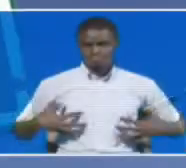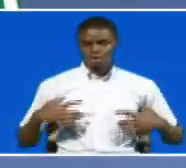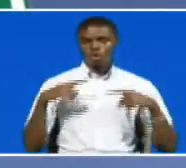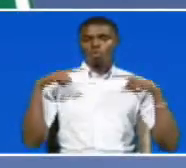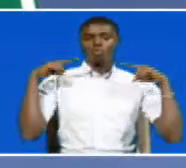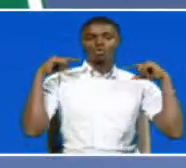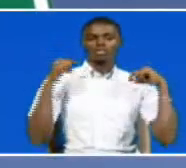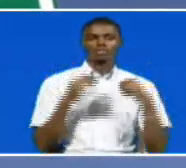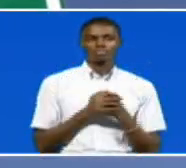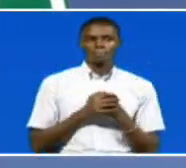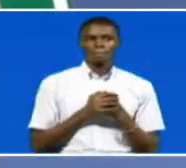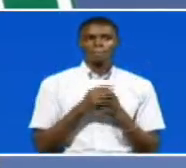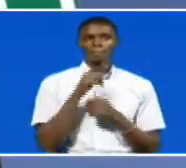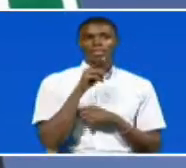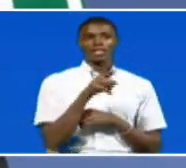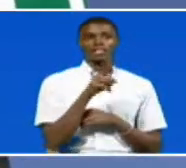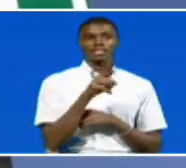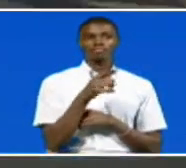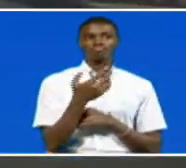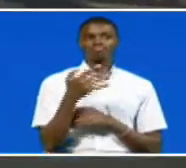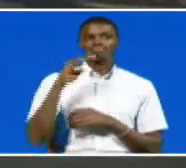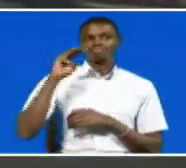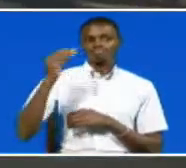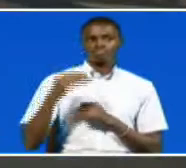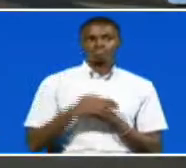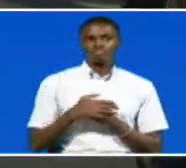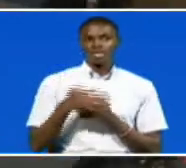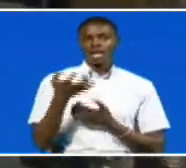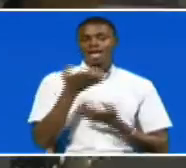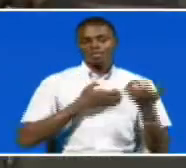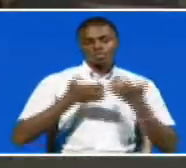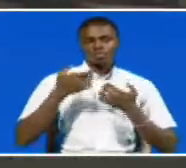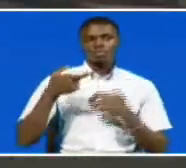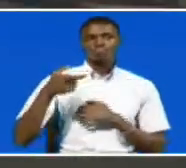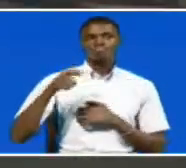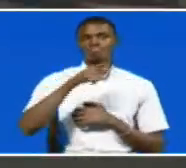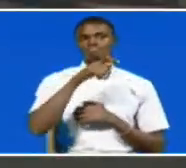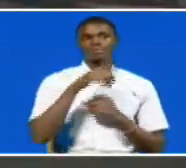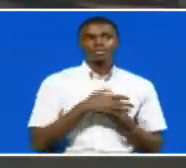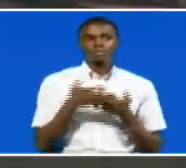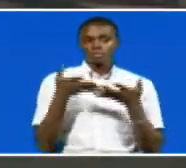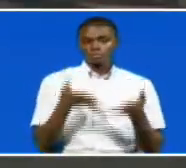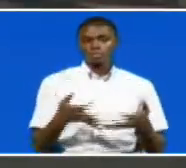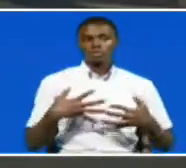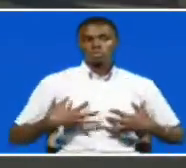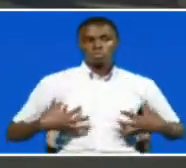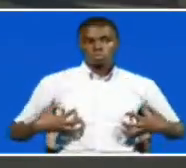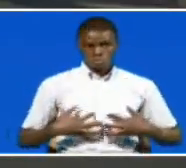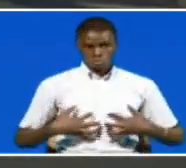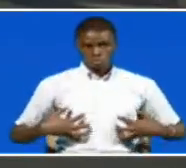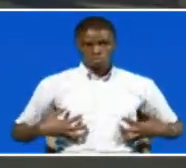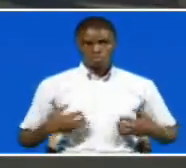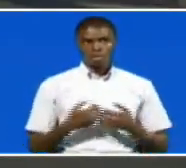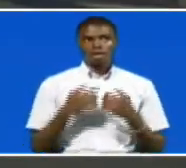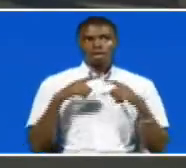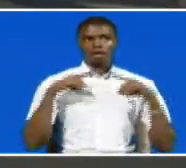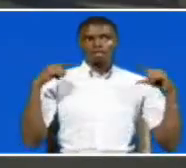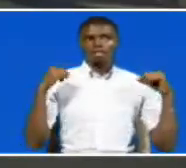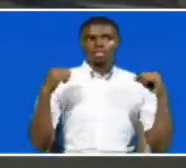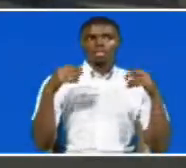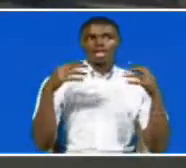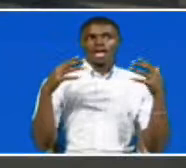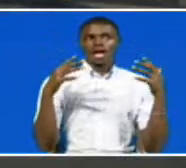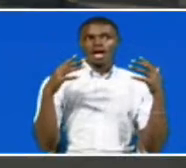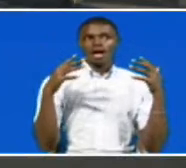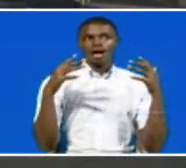hosted. The bustling town of Kakuma, whose economy thrives due to the presence of refugees, hosts Kakuma Refugee Camp